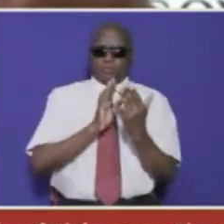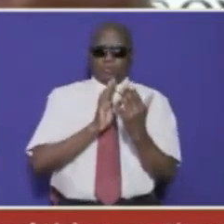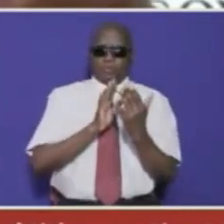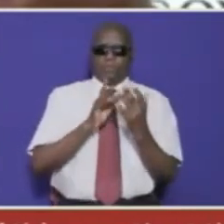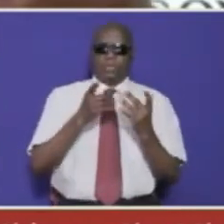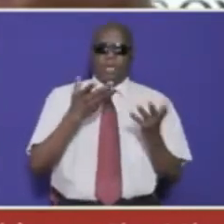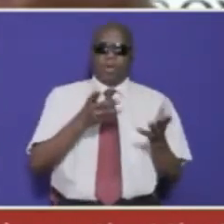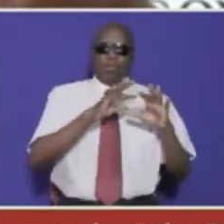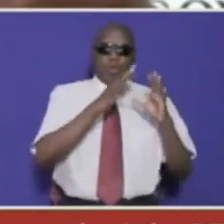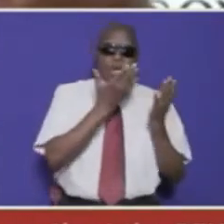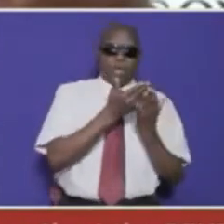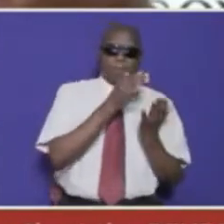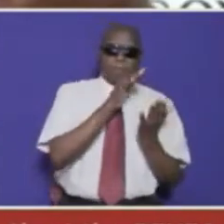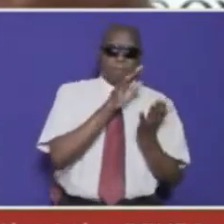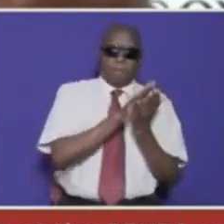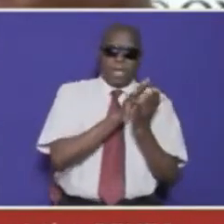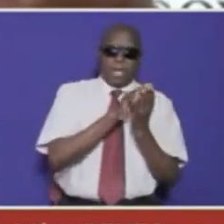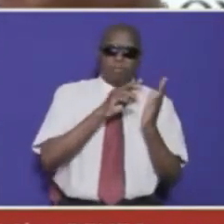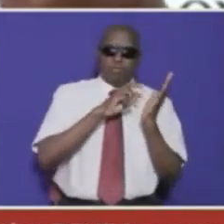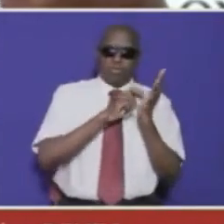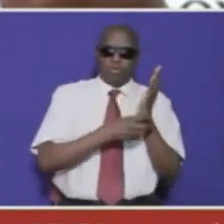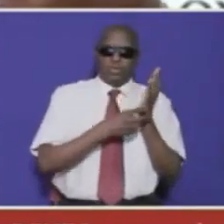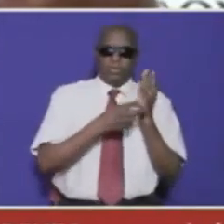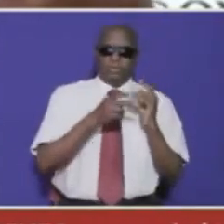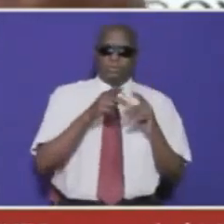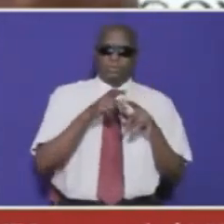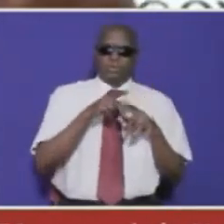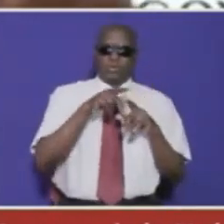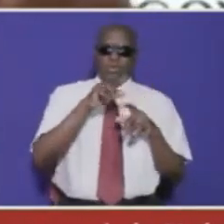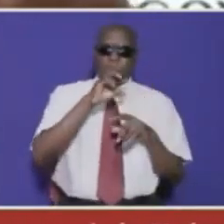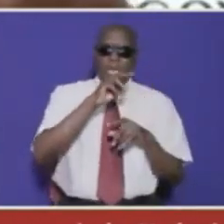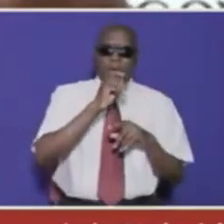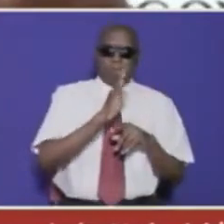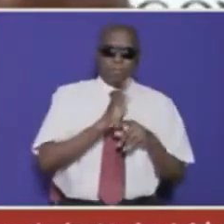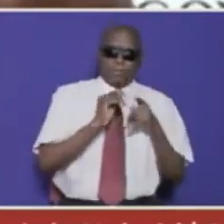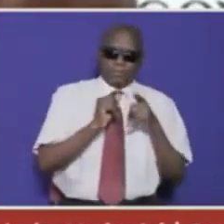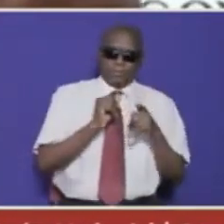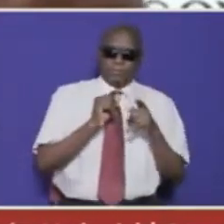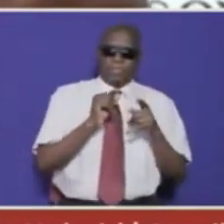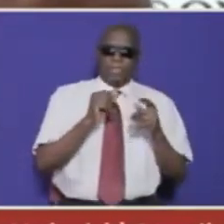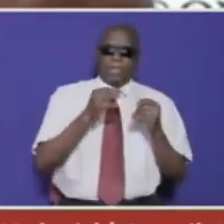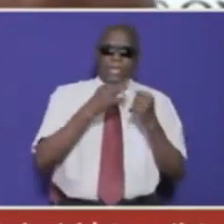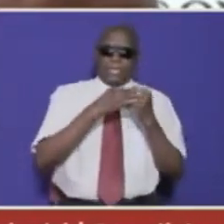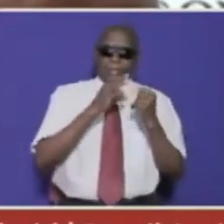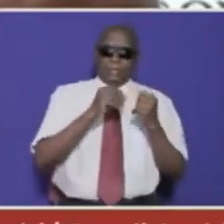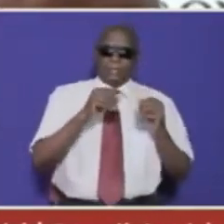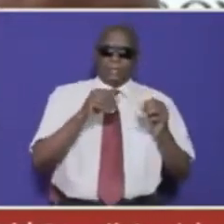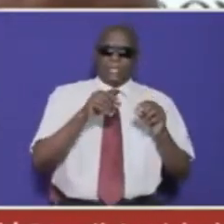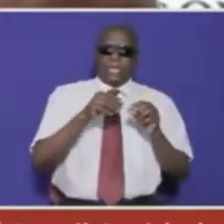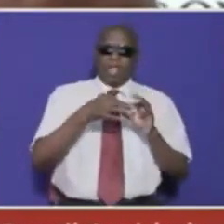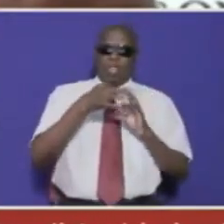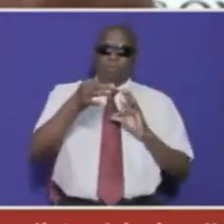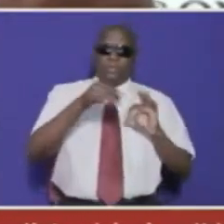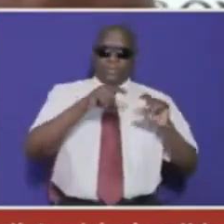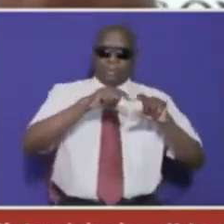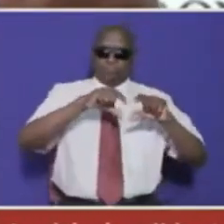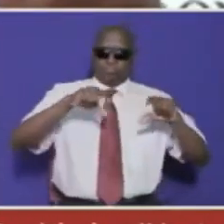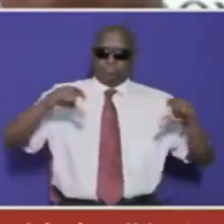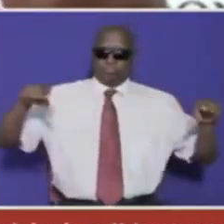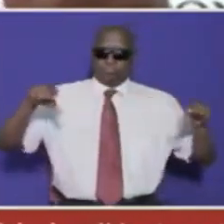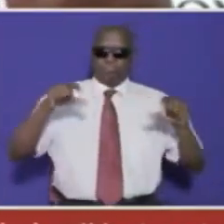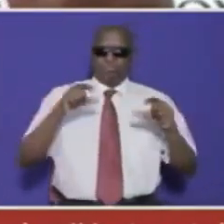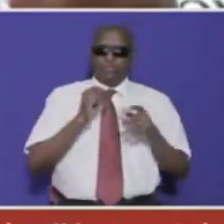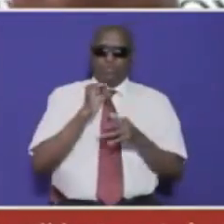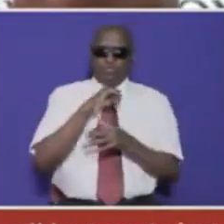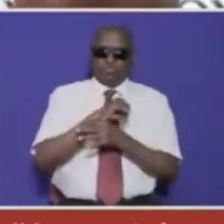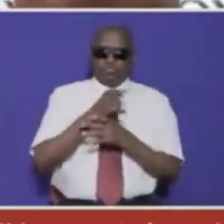World Bank project, whereby we are rehabilitating around 8 kilometers of our sewer line around Mombasa, Old Town, and West Mainland. We